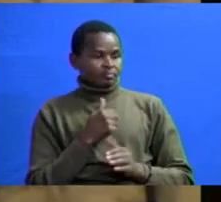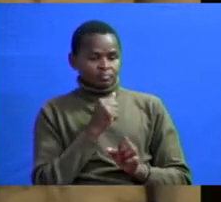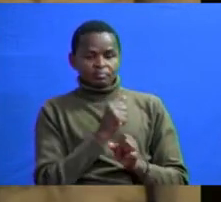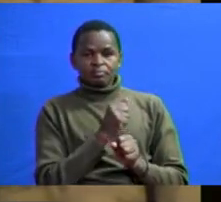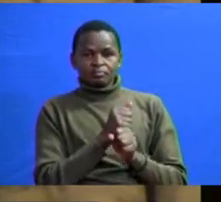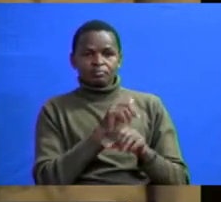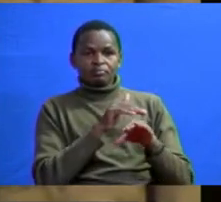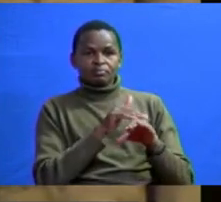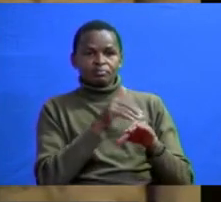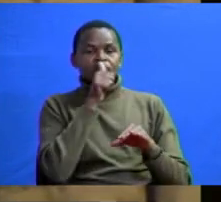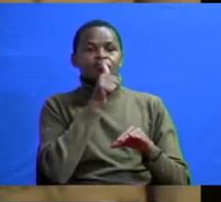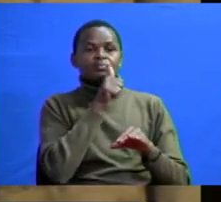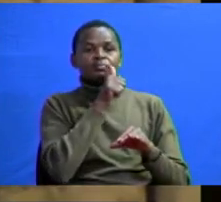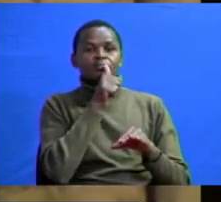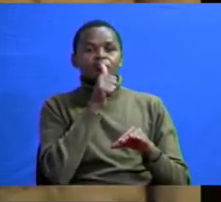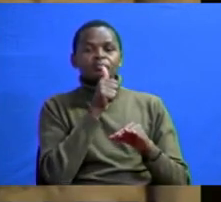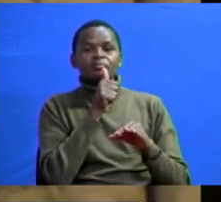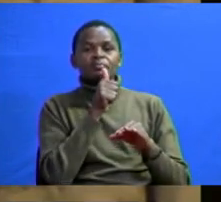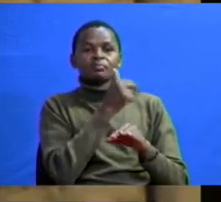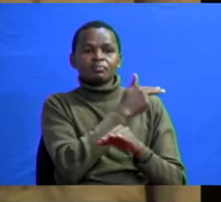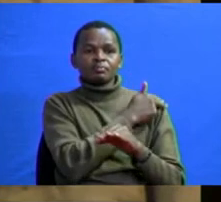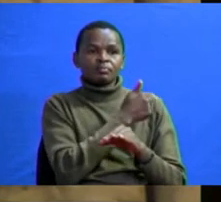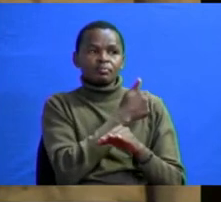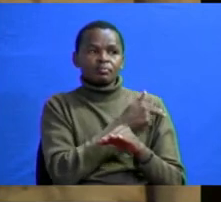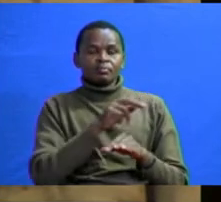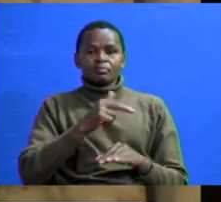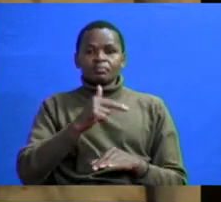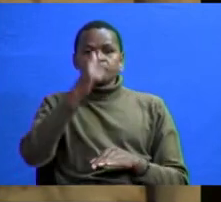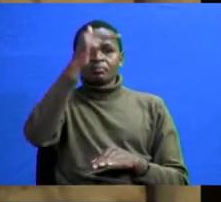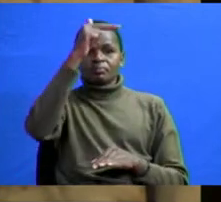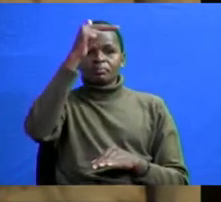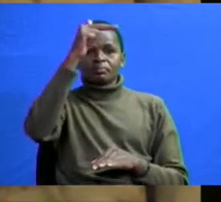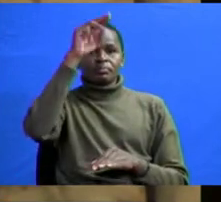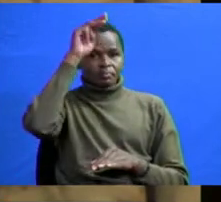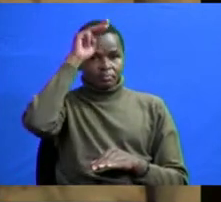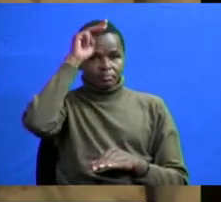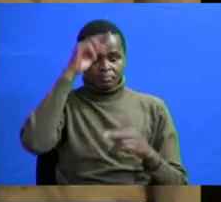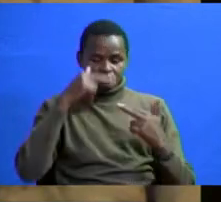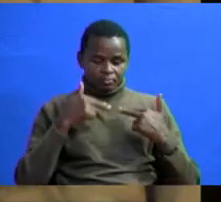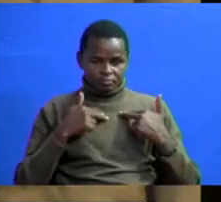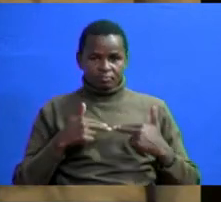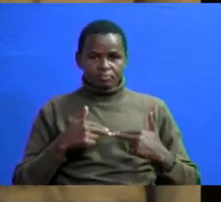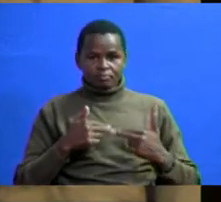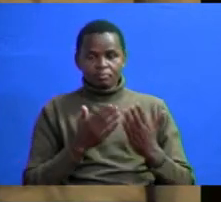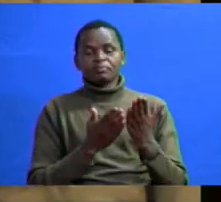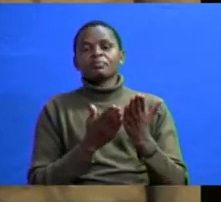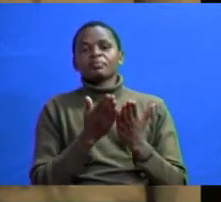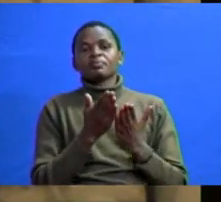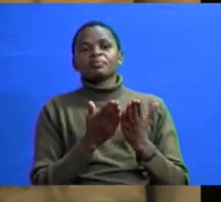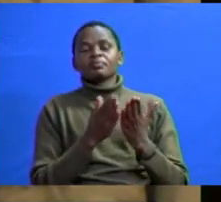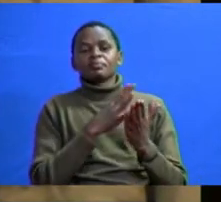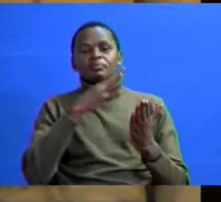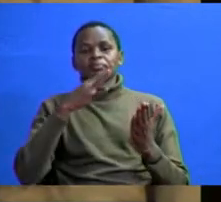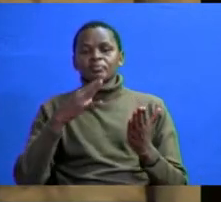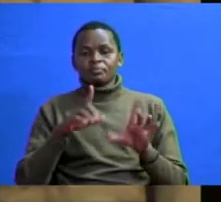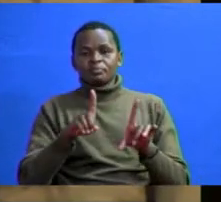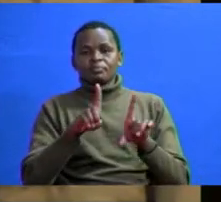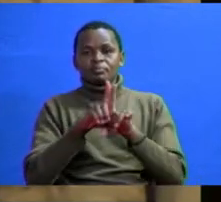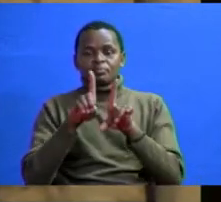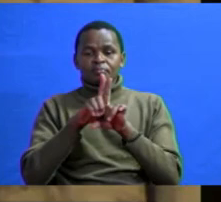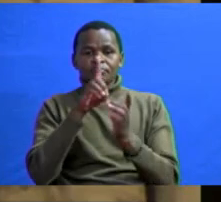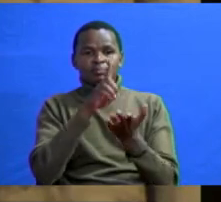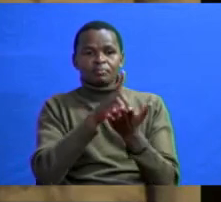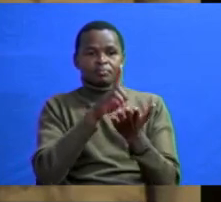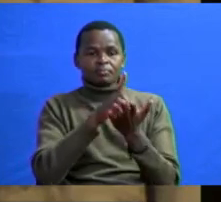at a private facility in Upper Hill called the Nairobi Mental Health Services, and as well as Doctors